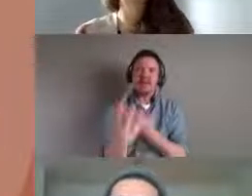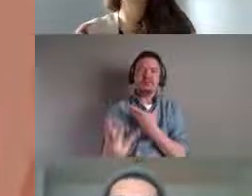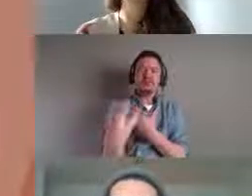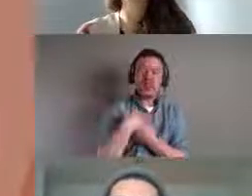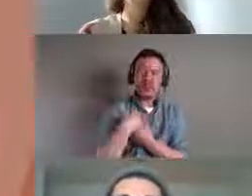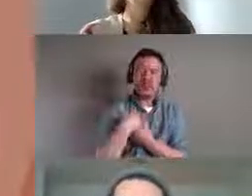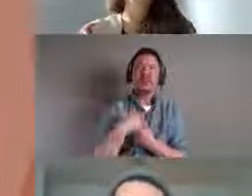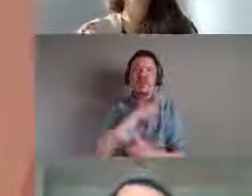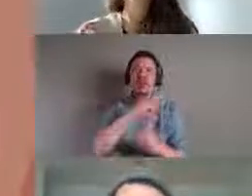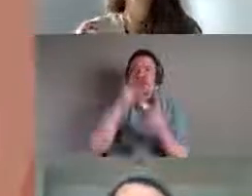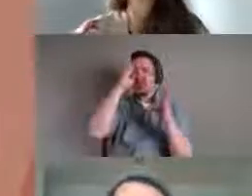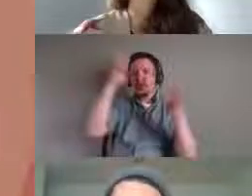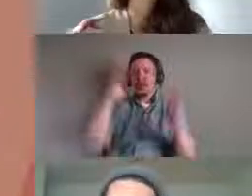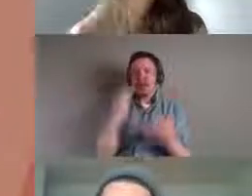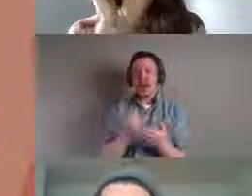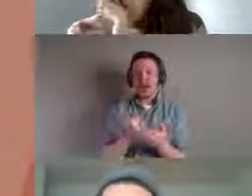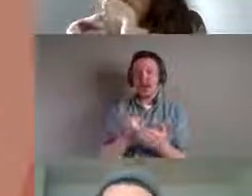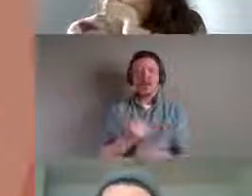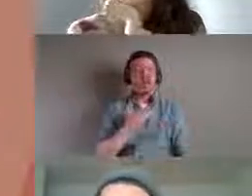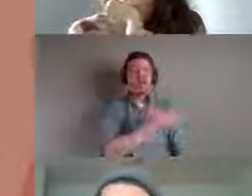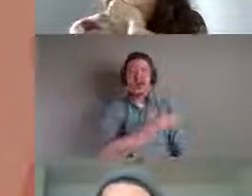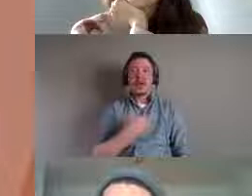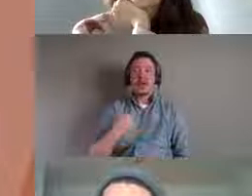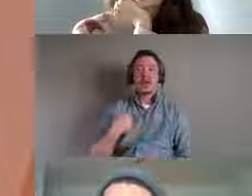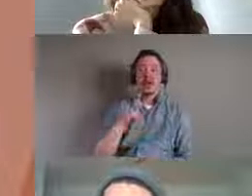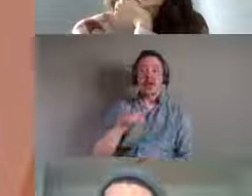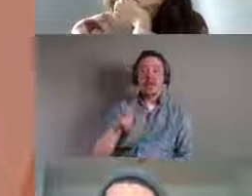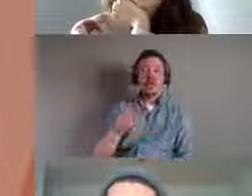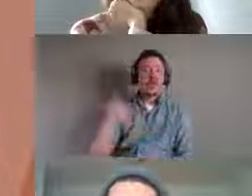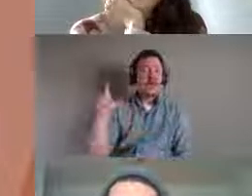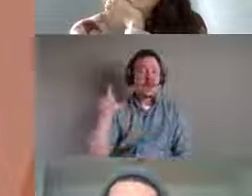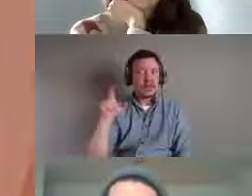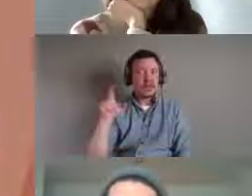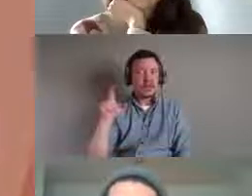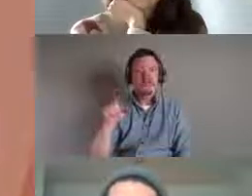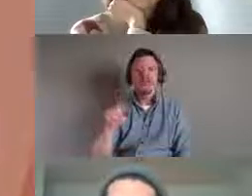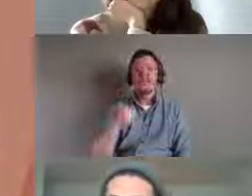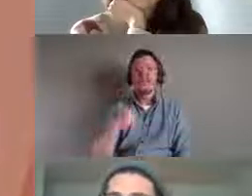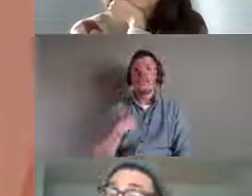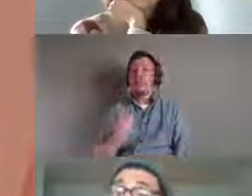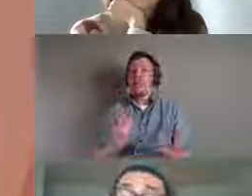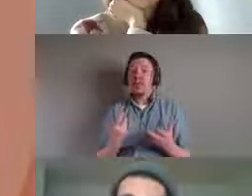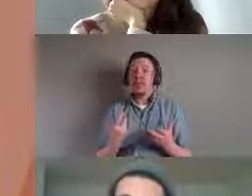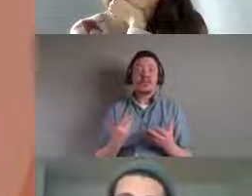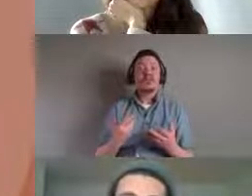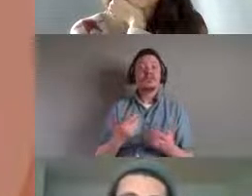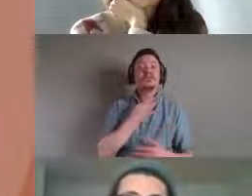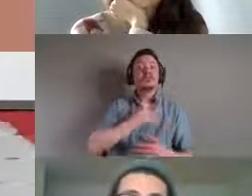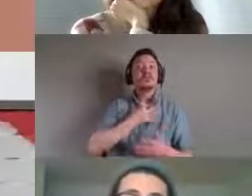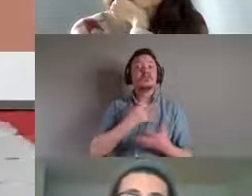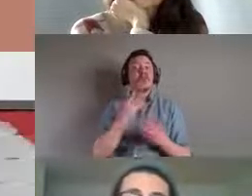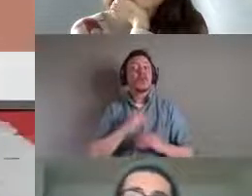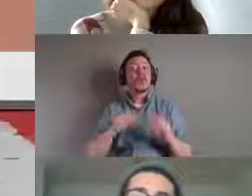creativity, and the arts? Here's our website, and there's our Instagram account, in case folks want to know more.